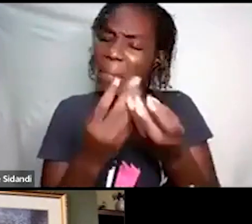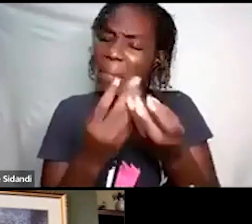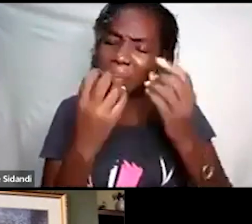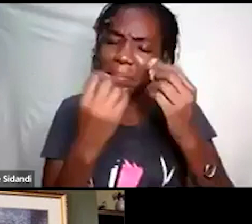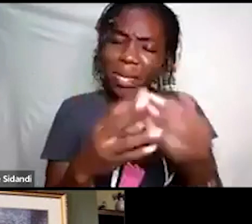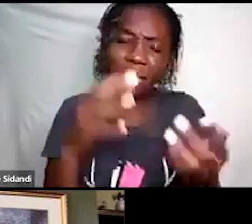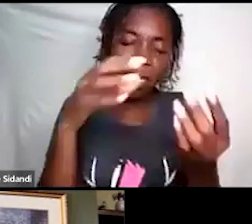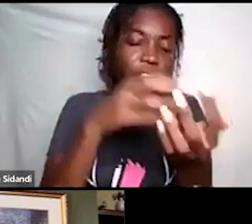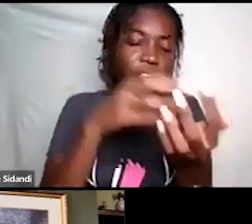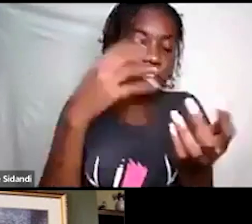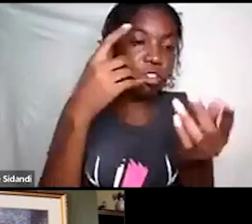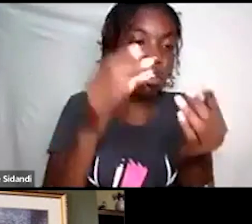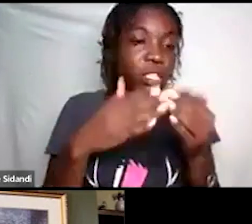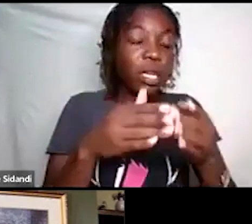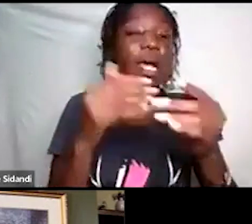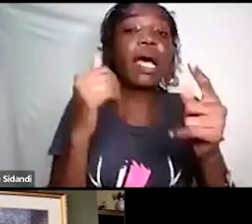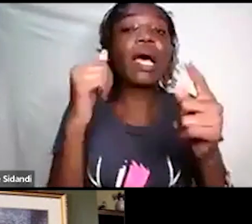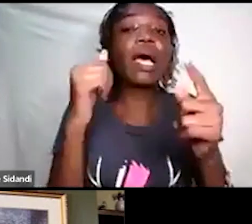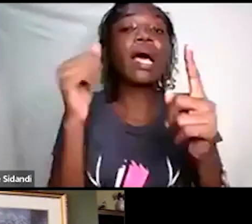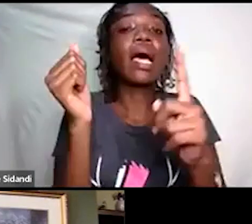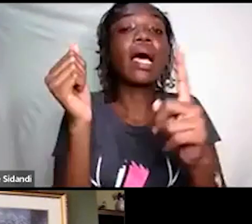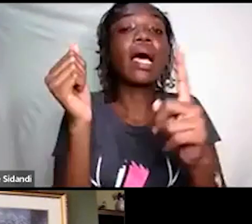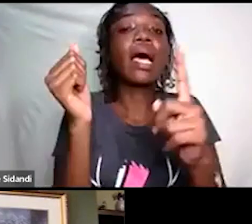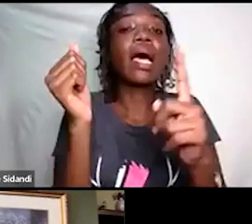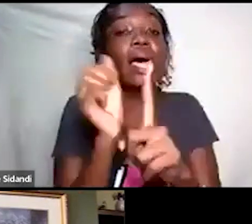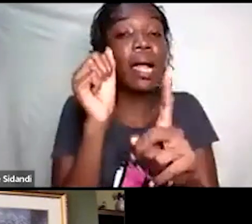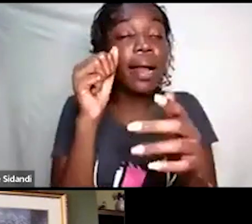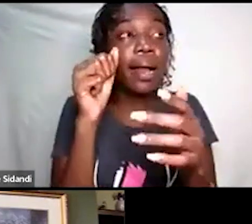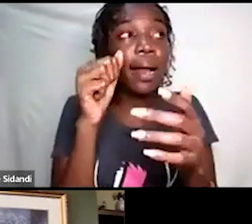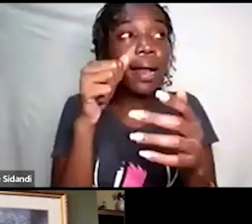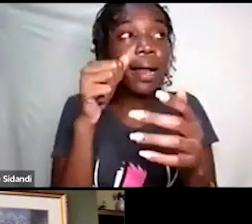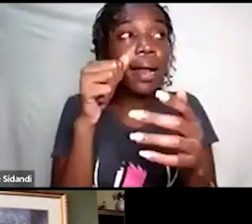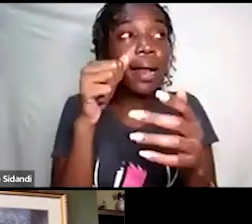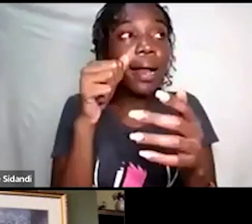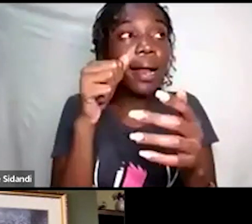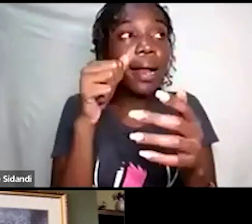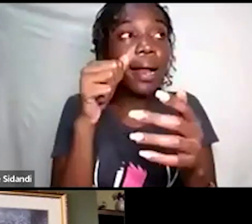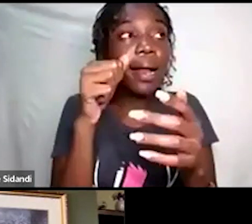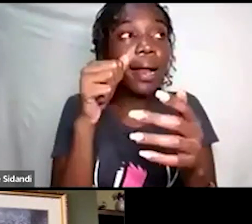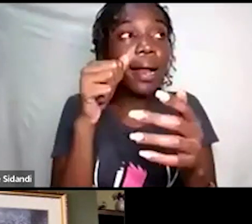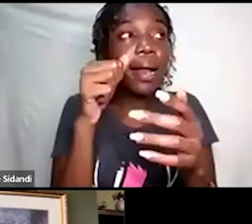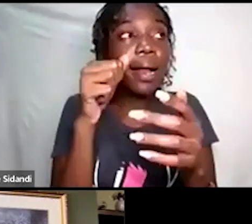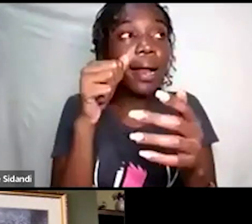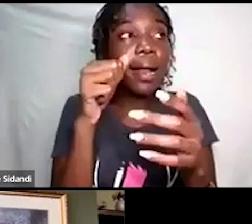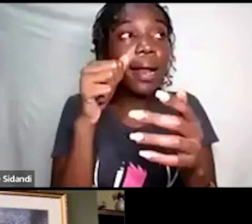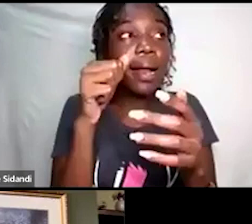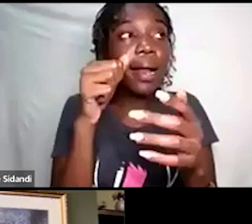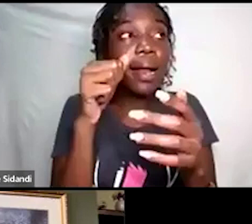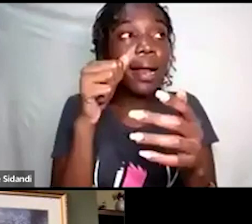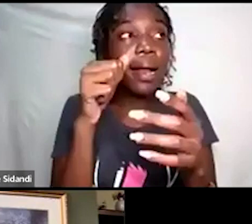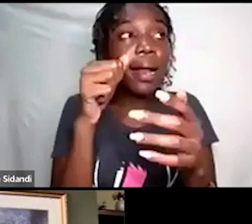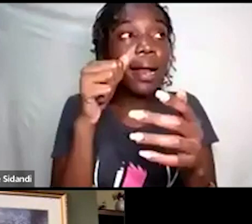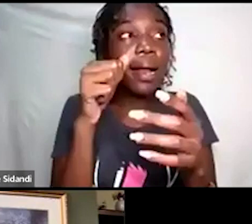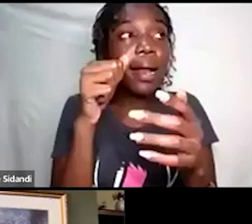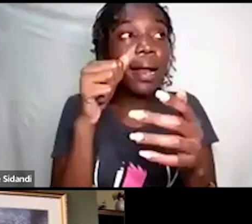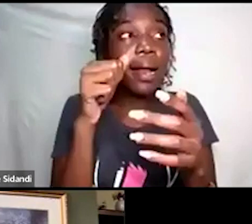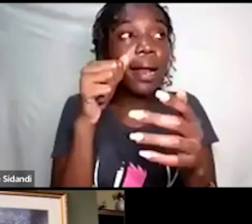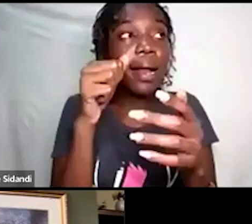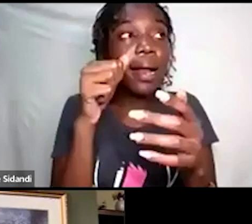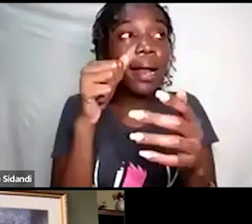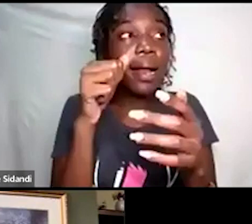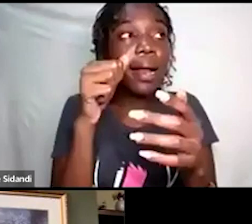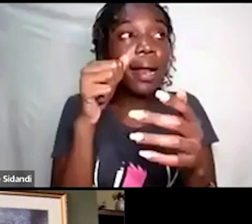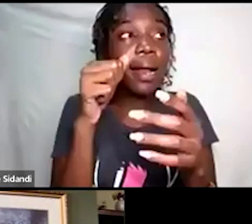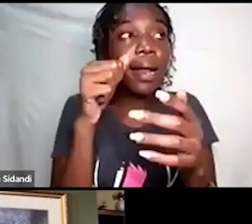these two people dating at the same organization. The circle goes and will